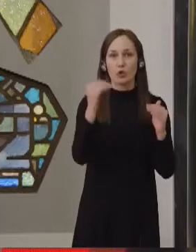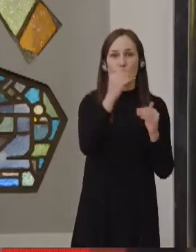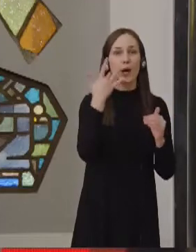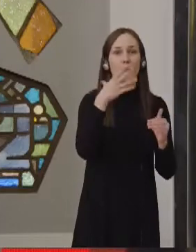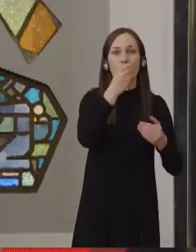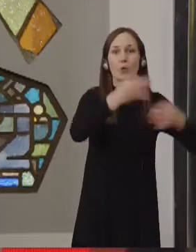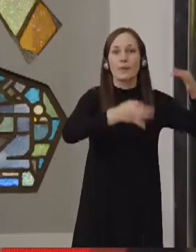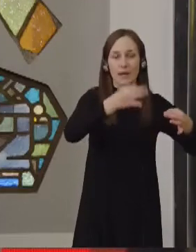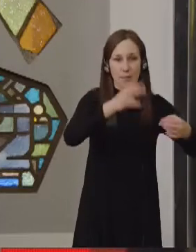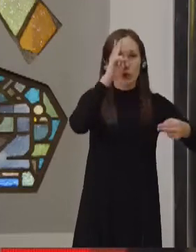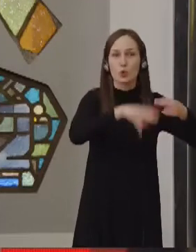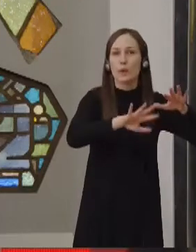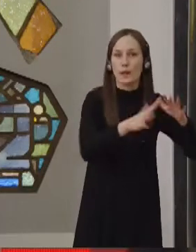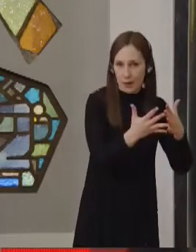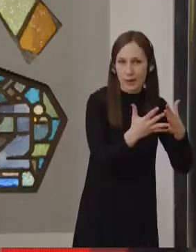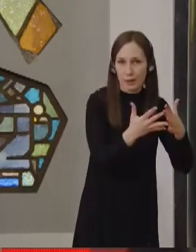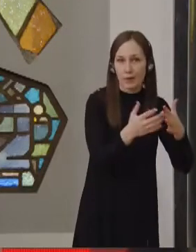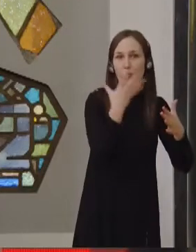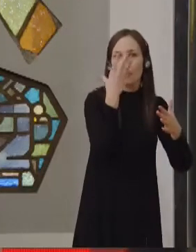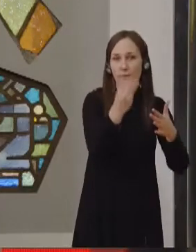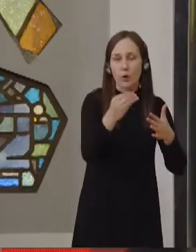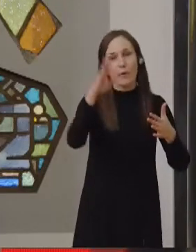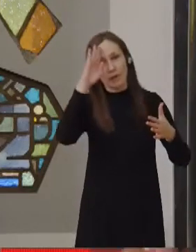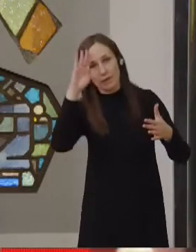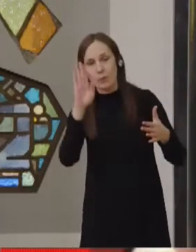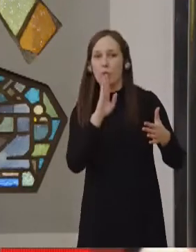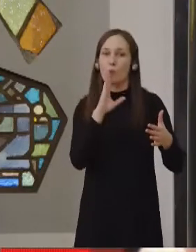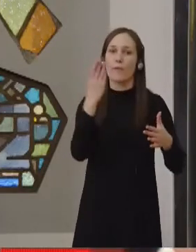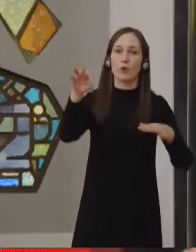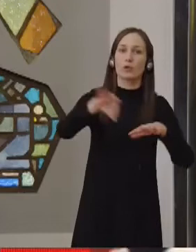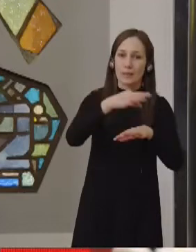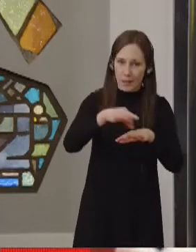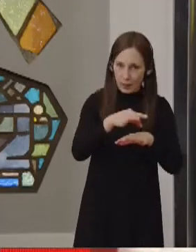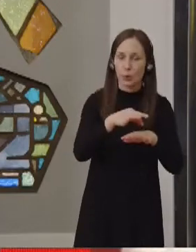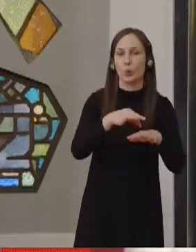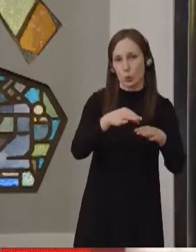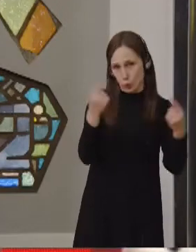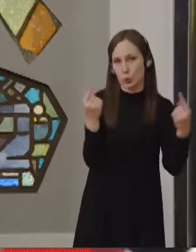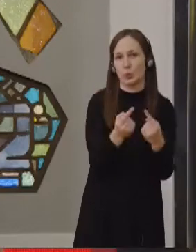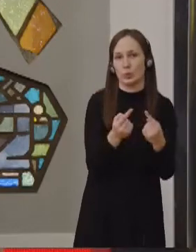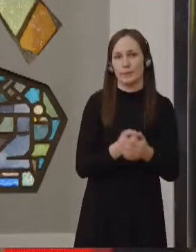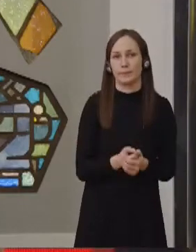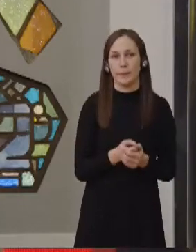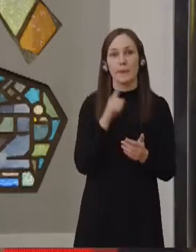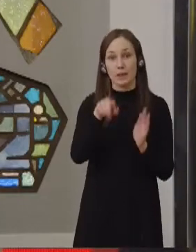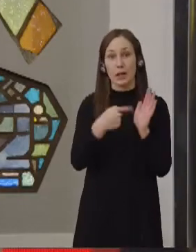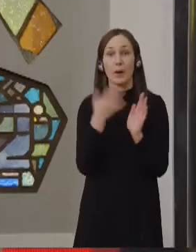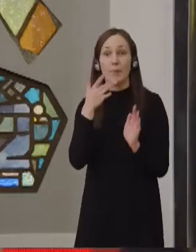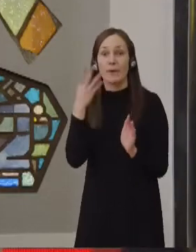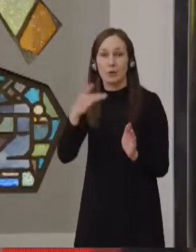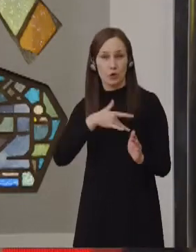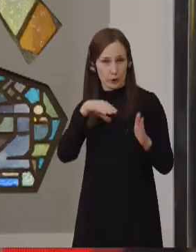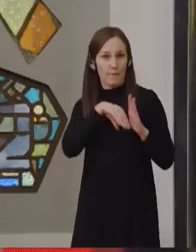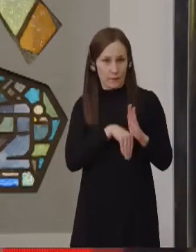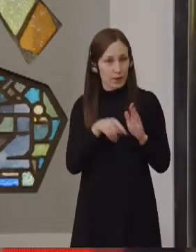debate, as in Lithuania, and lots of changing hearts and minds. But, as I stated at